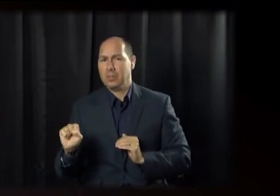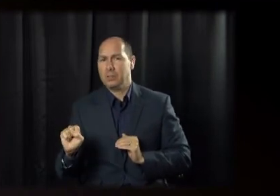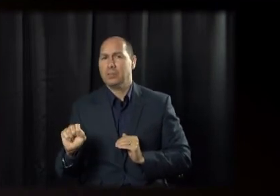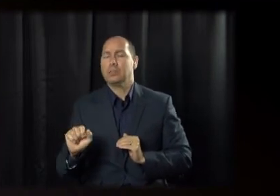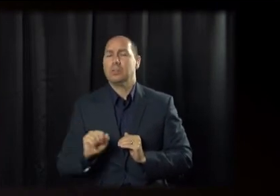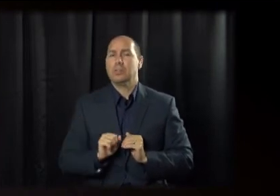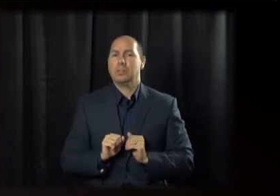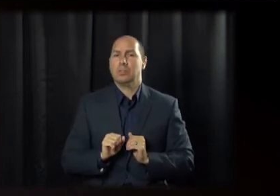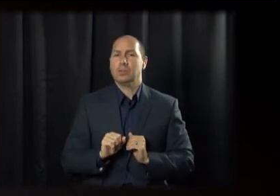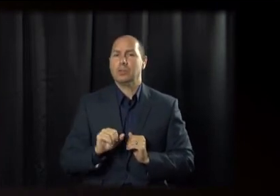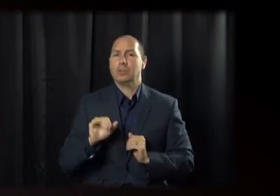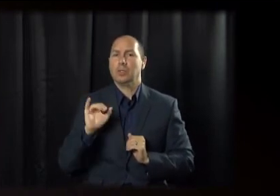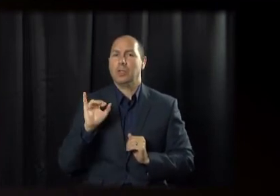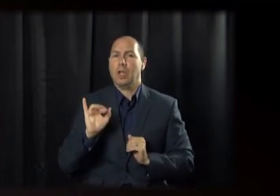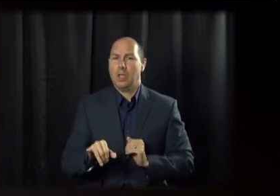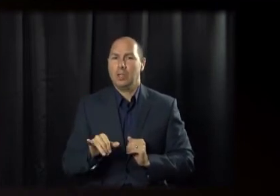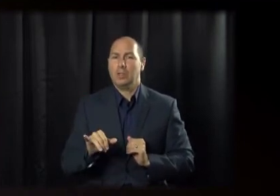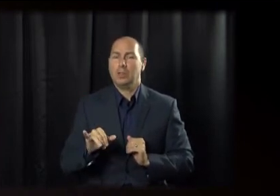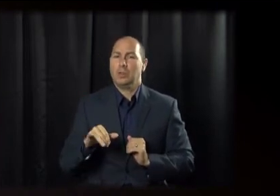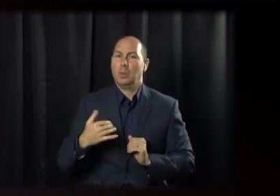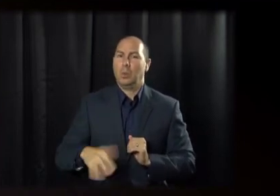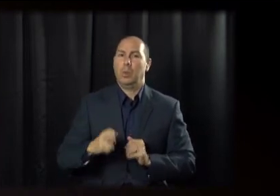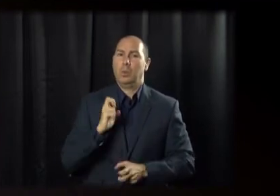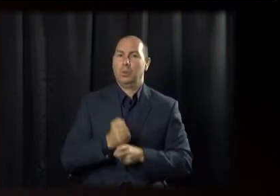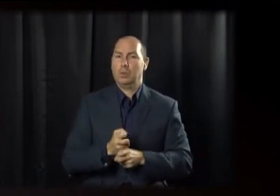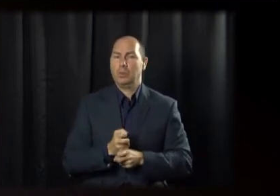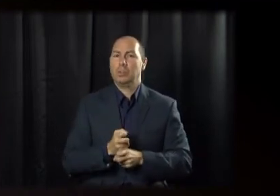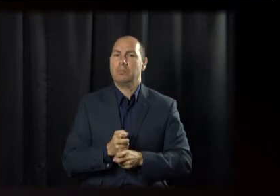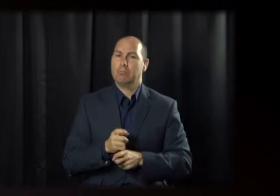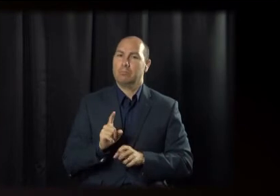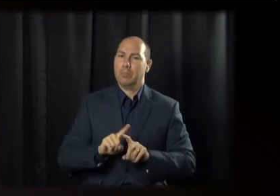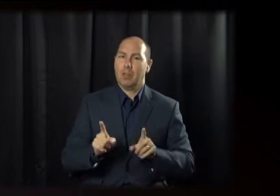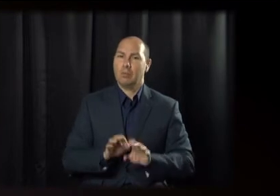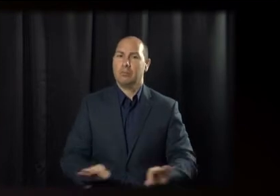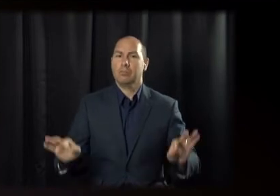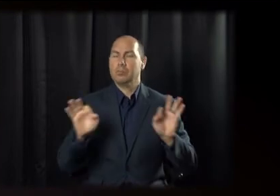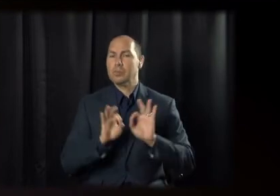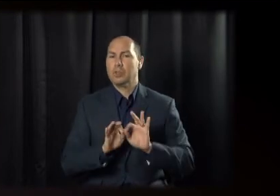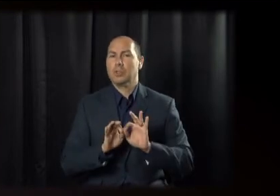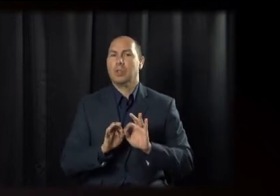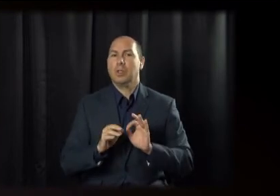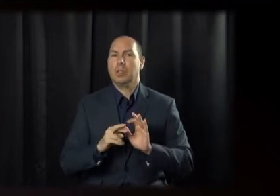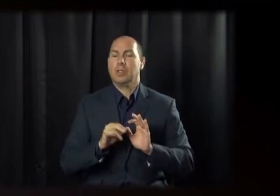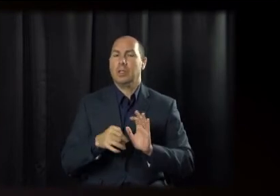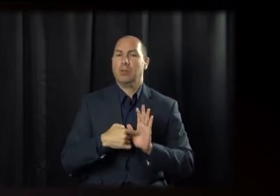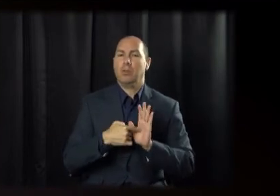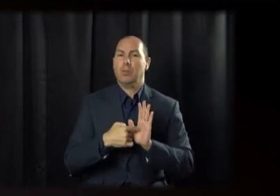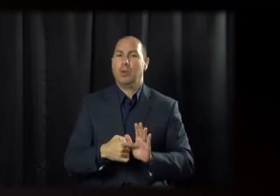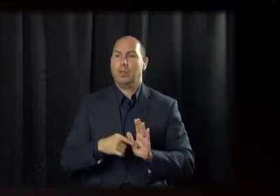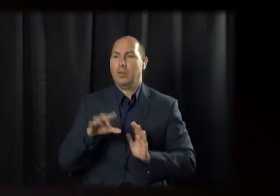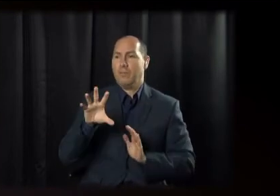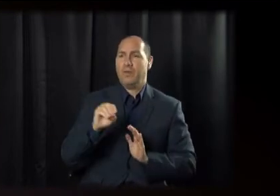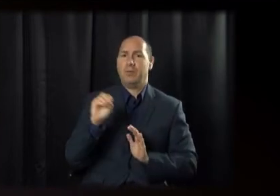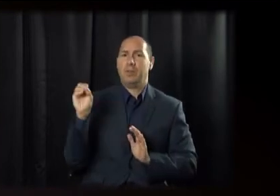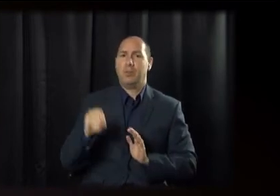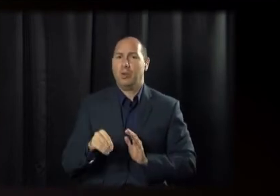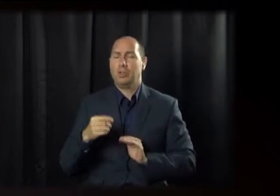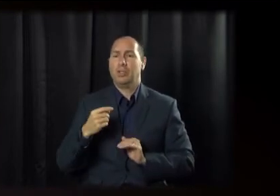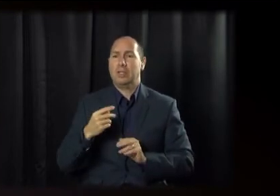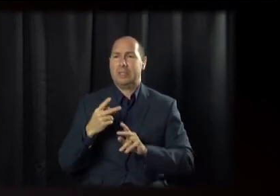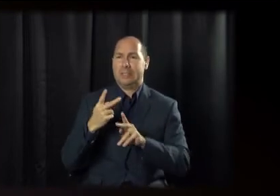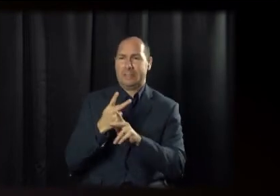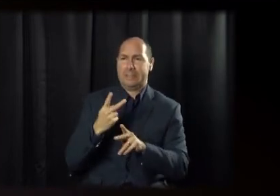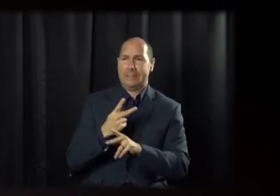fare adjustments, particularly, are important, as these represent 50% of the total estimated impact received